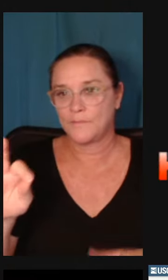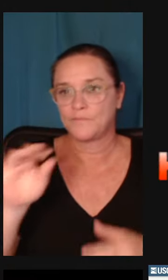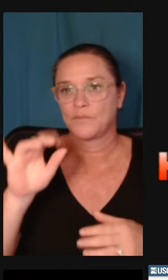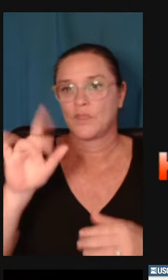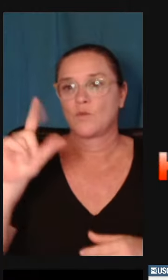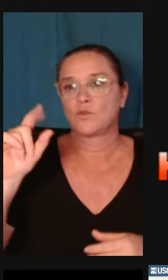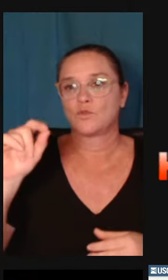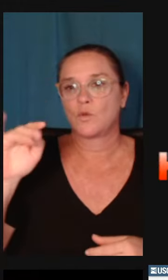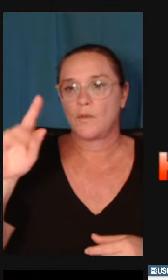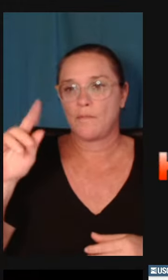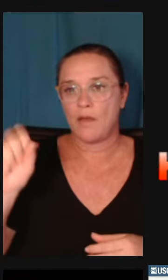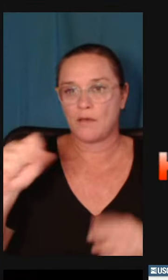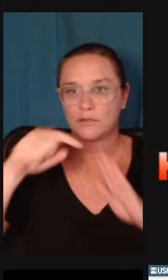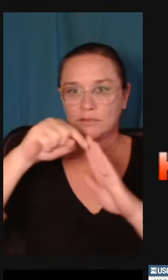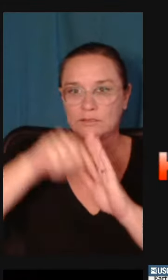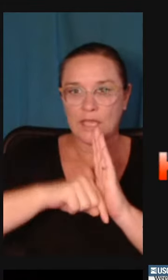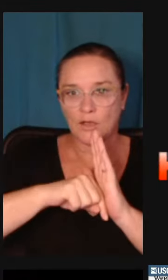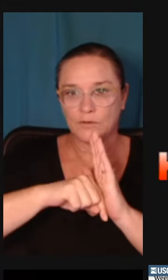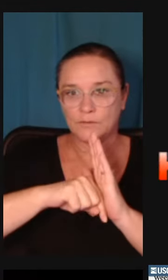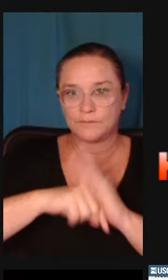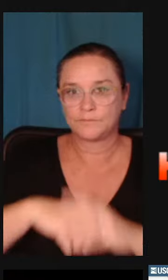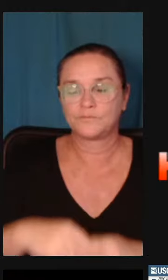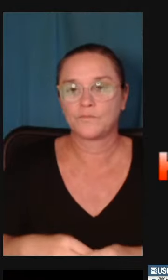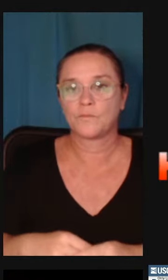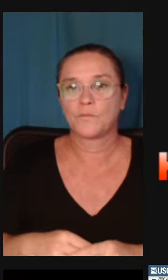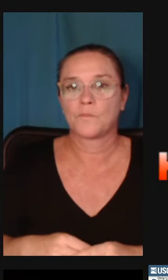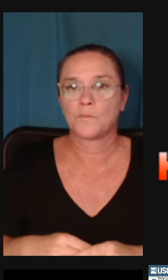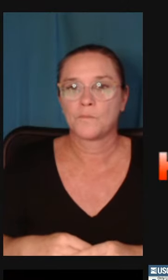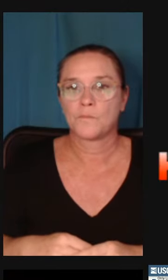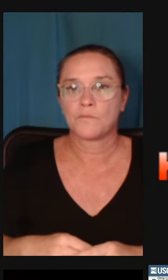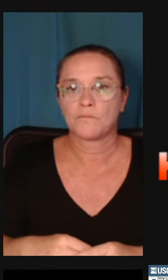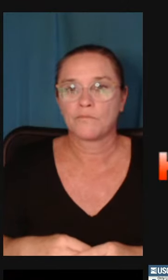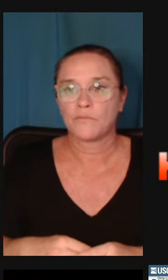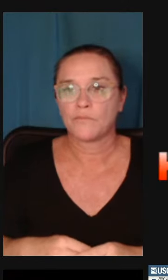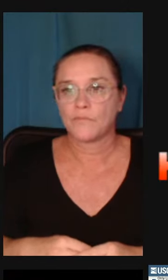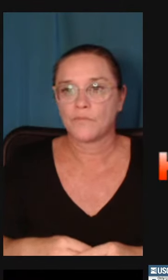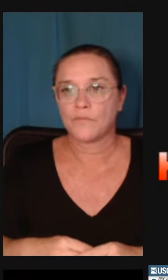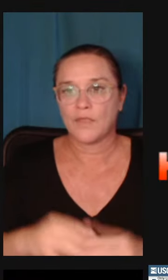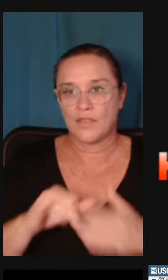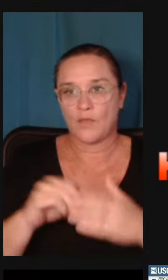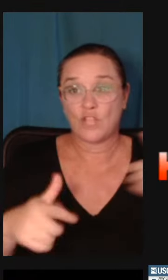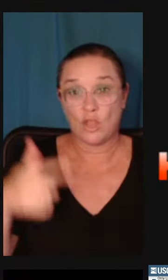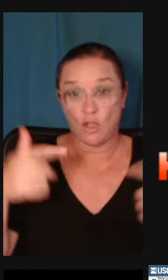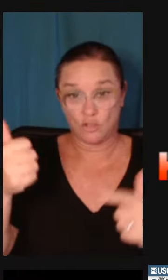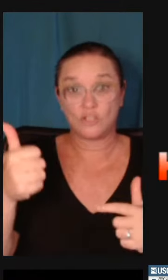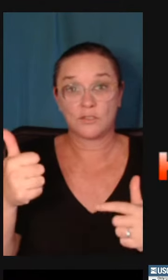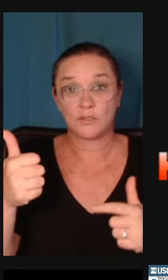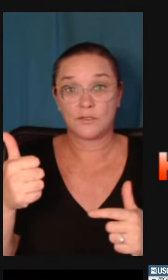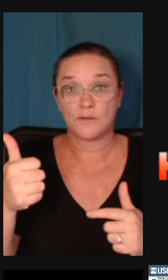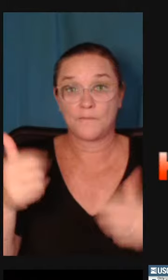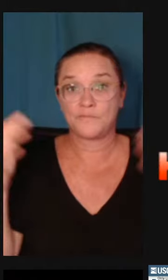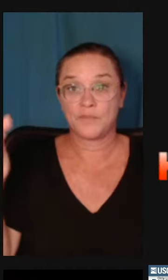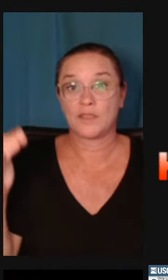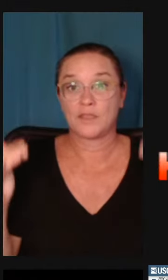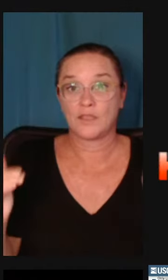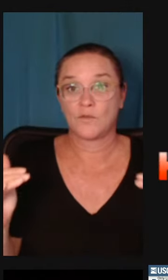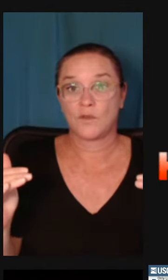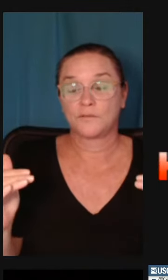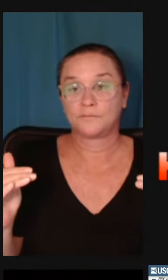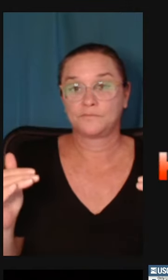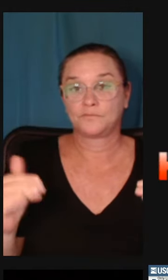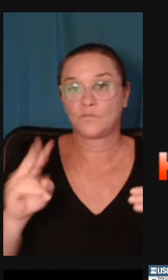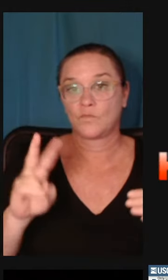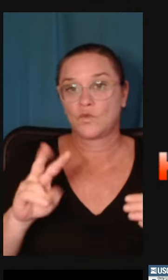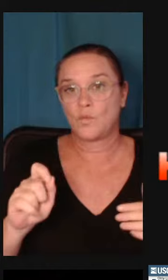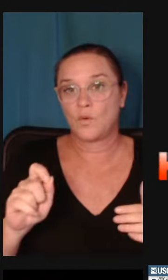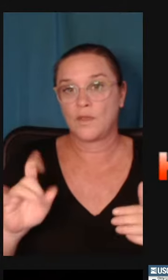deep, that deep hotspot source being the largest. And the next one is quite a bit down, 2.8,